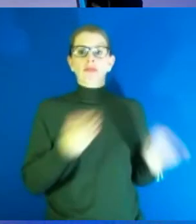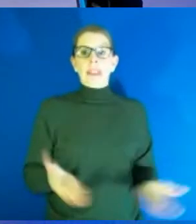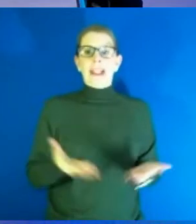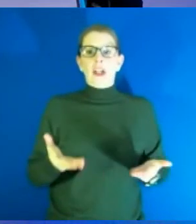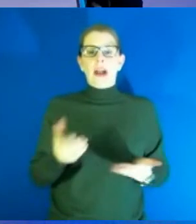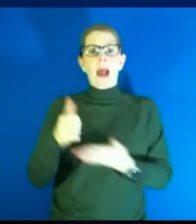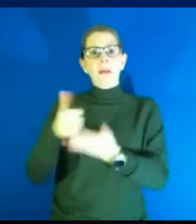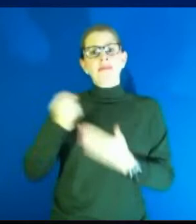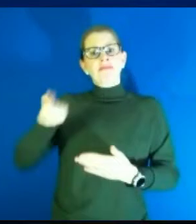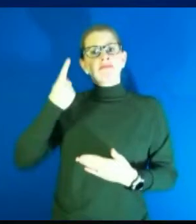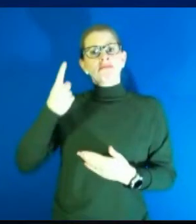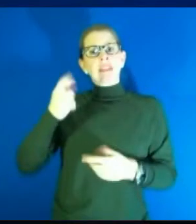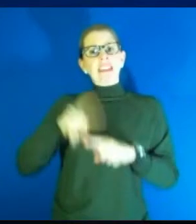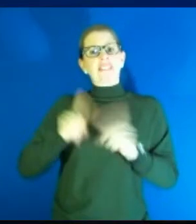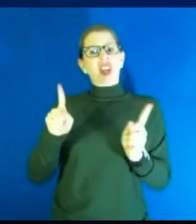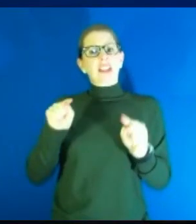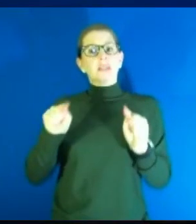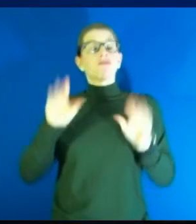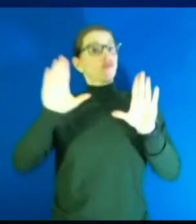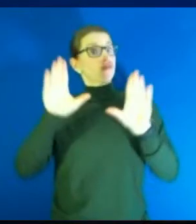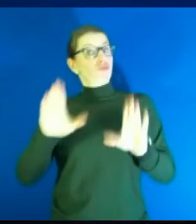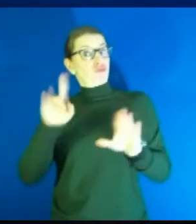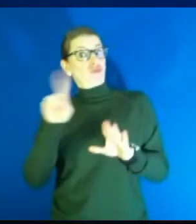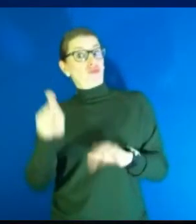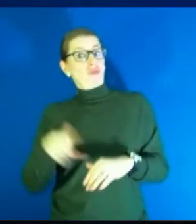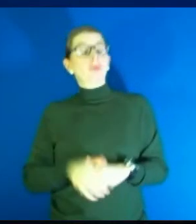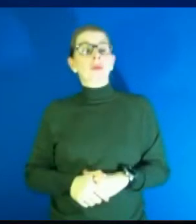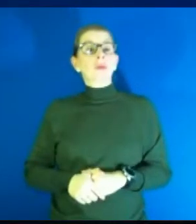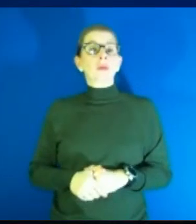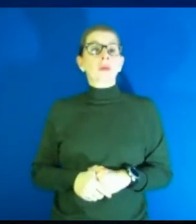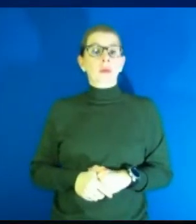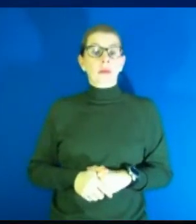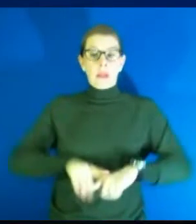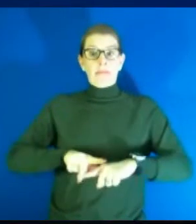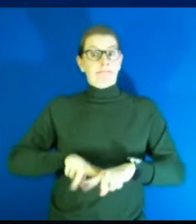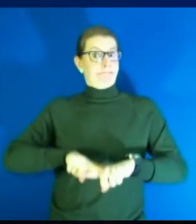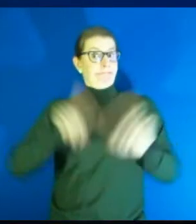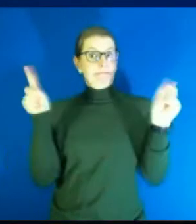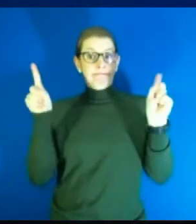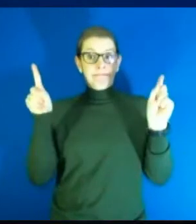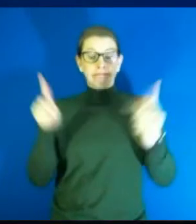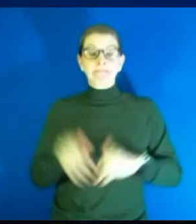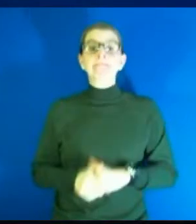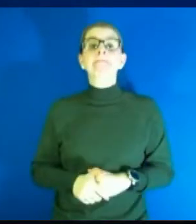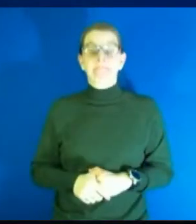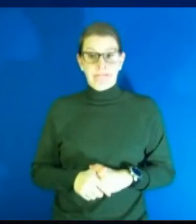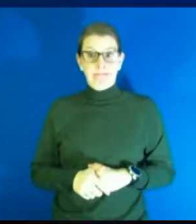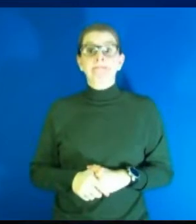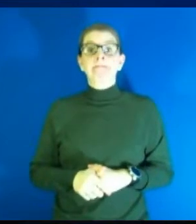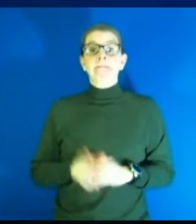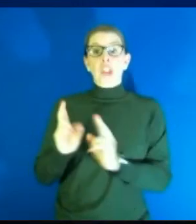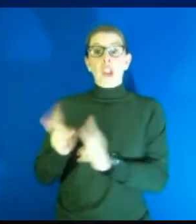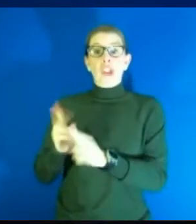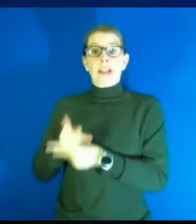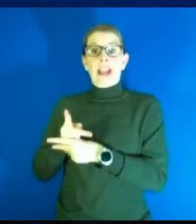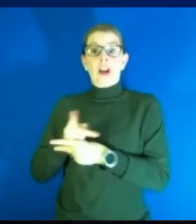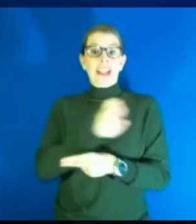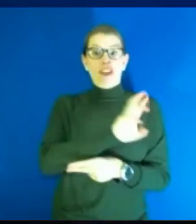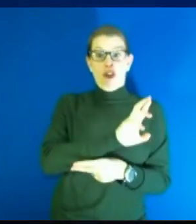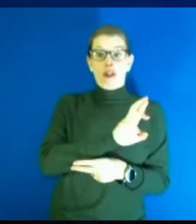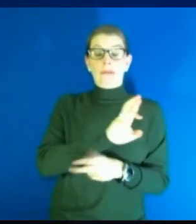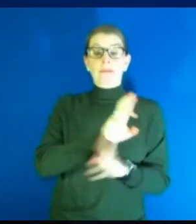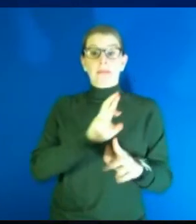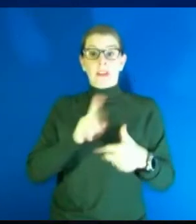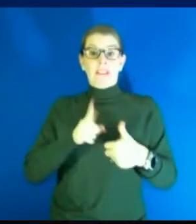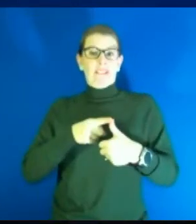understand that. Yeah, that's a great question. And there is a big difference, between urgent care and an ER, right? That's the first